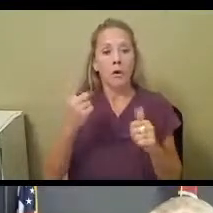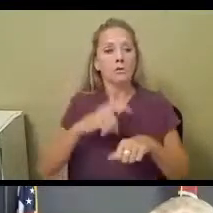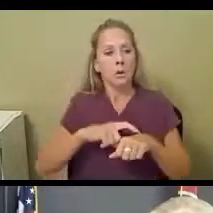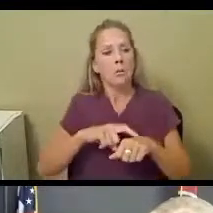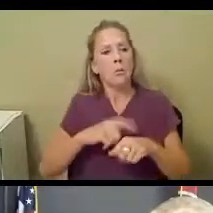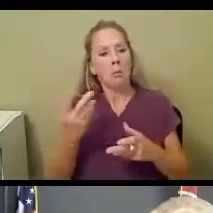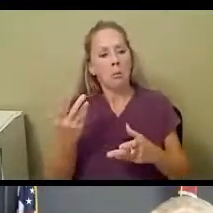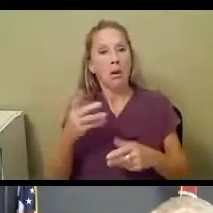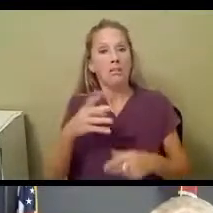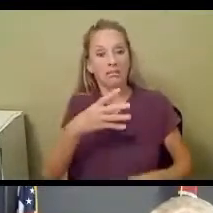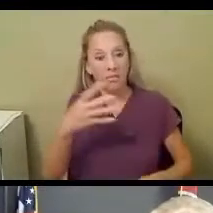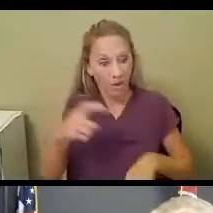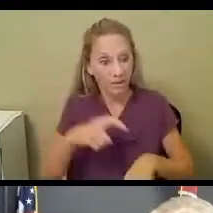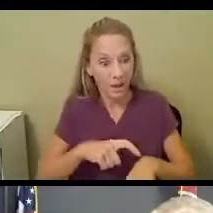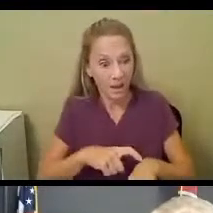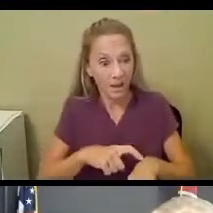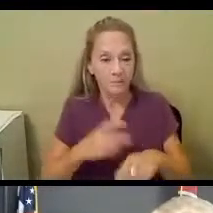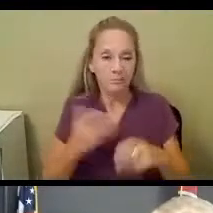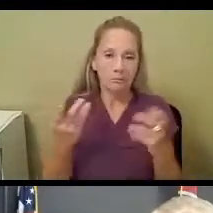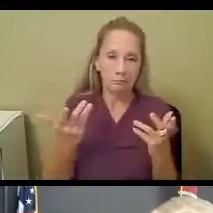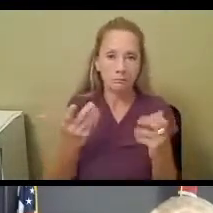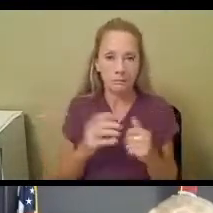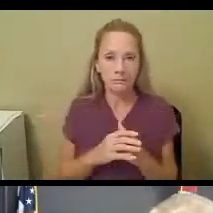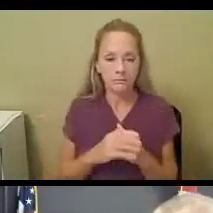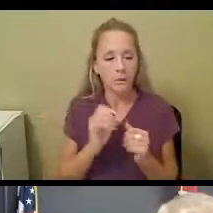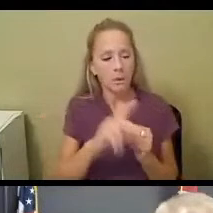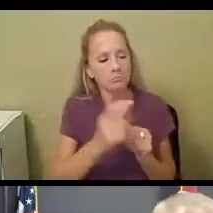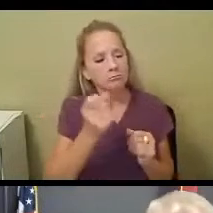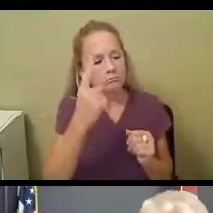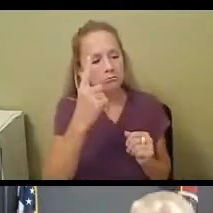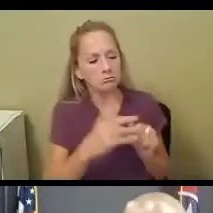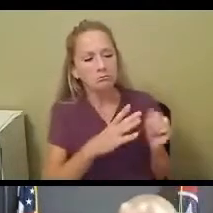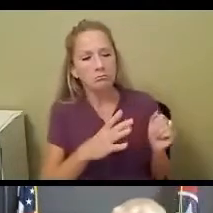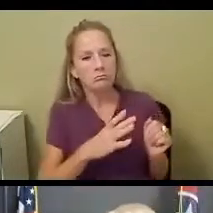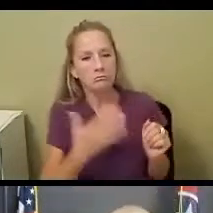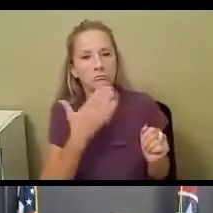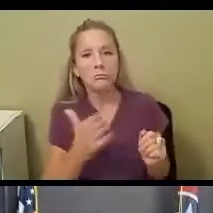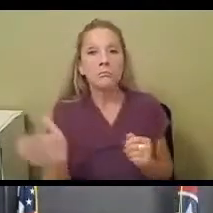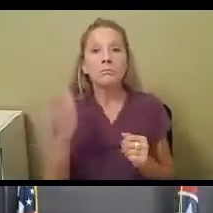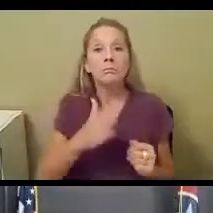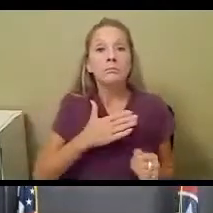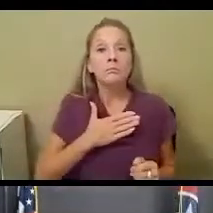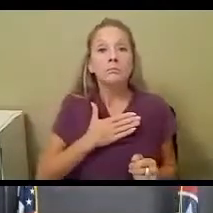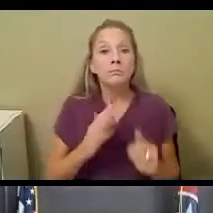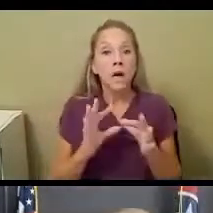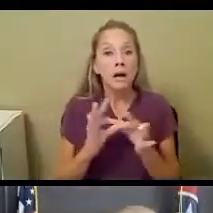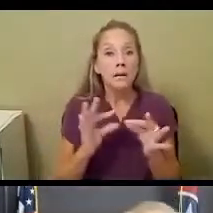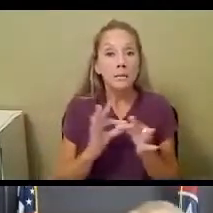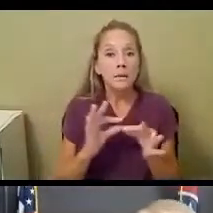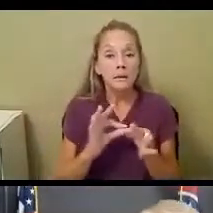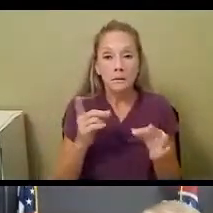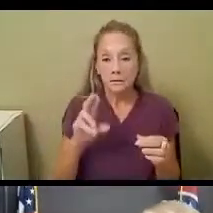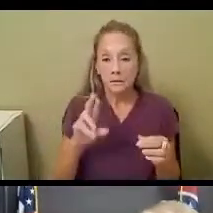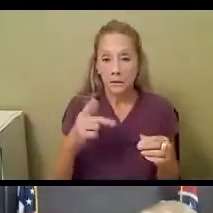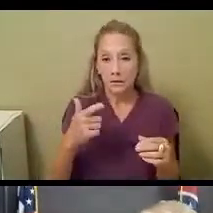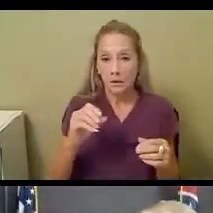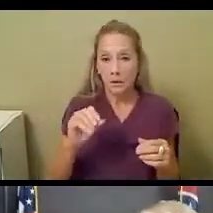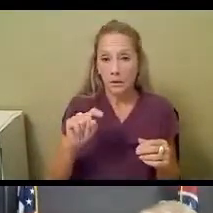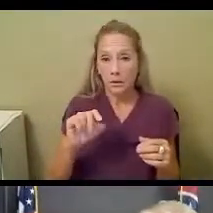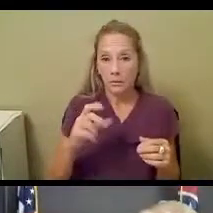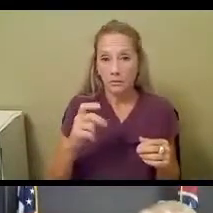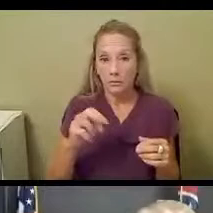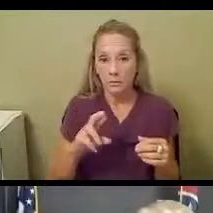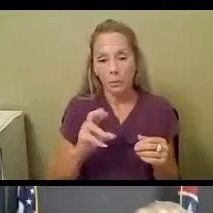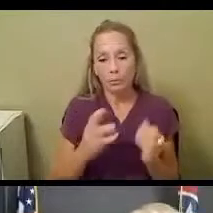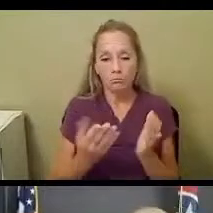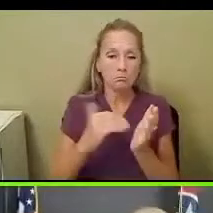Understood. Thank you. I guess my comment would be to I guess first restate that any of